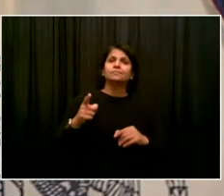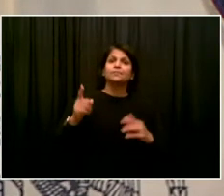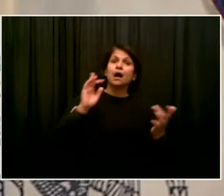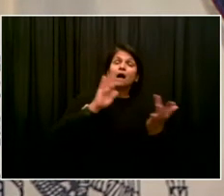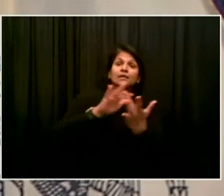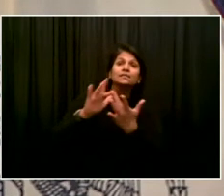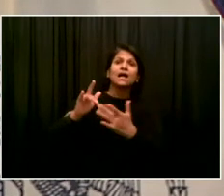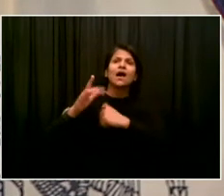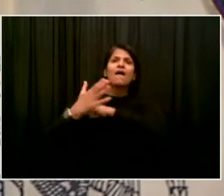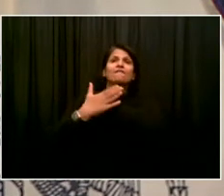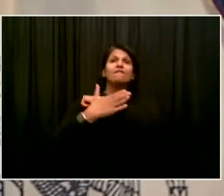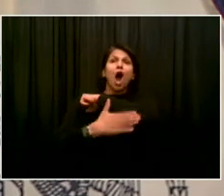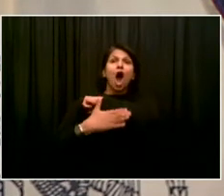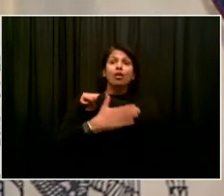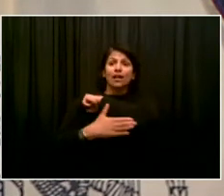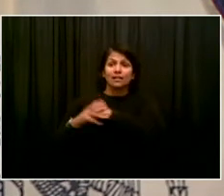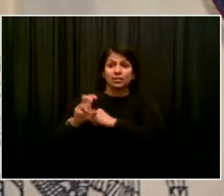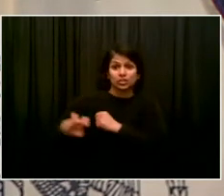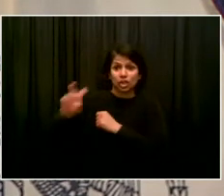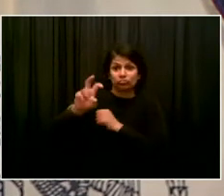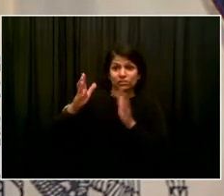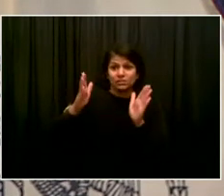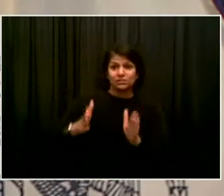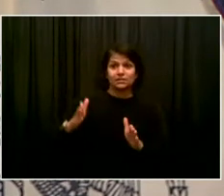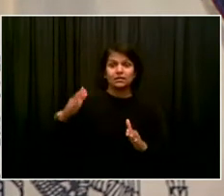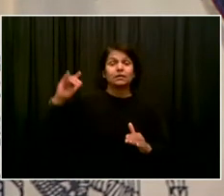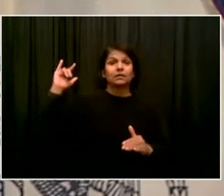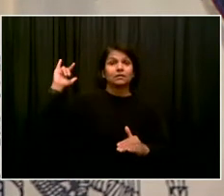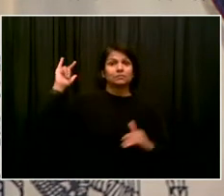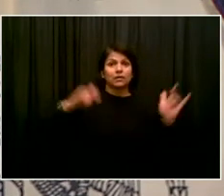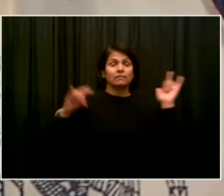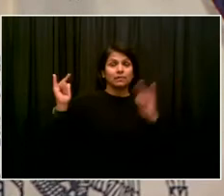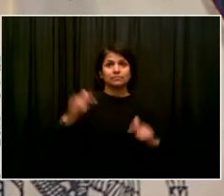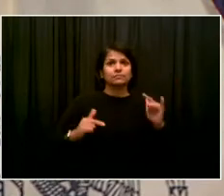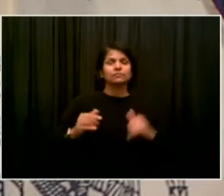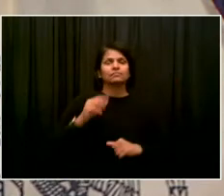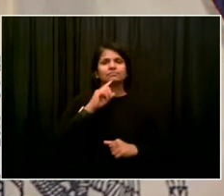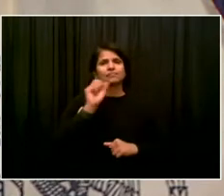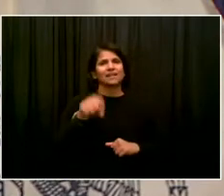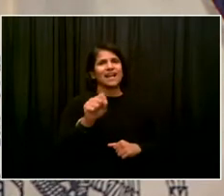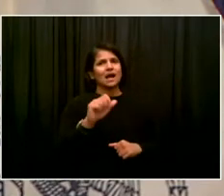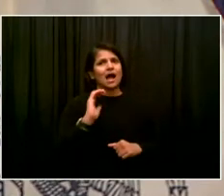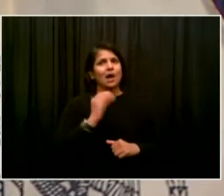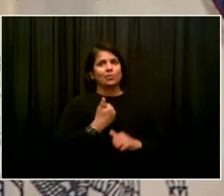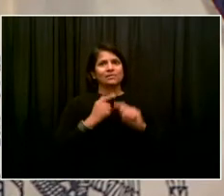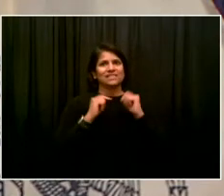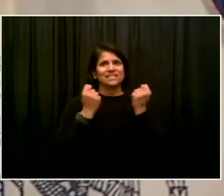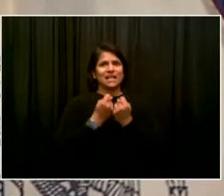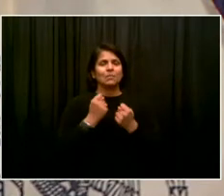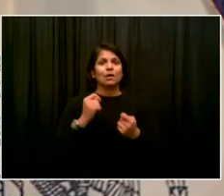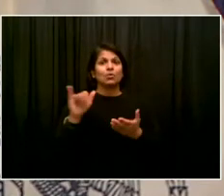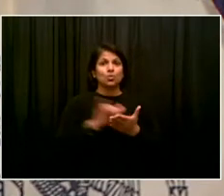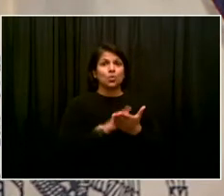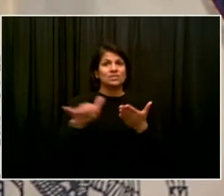this? You know, our team at NYC and Company that does the tourism